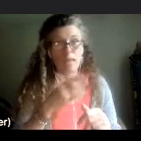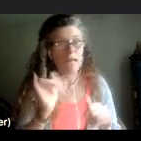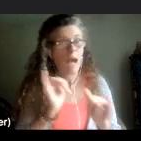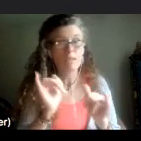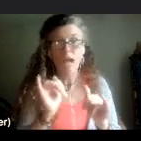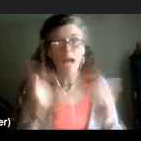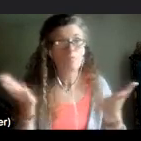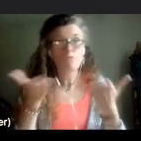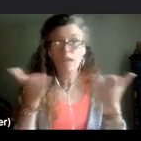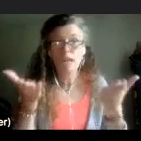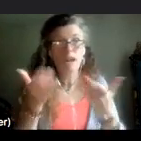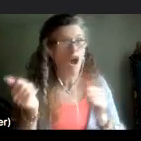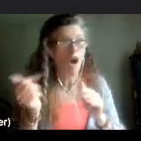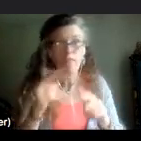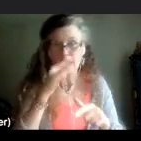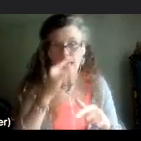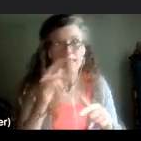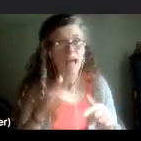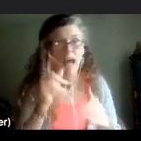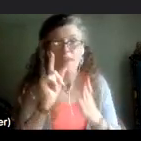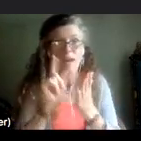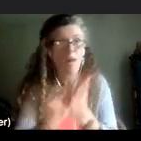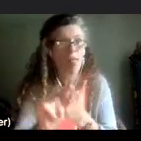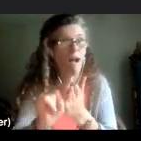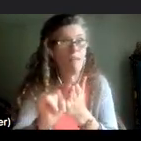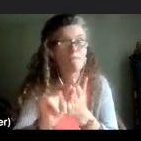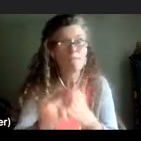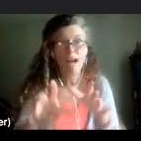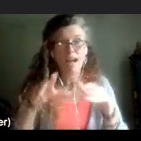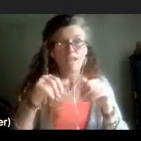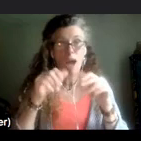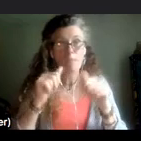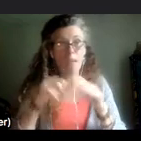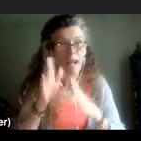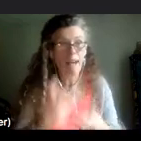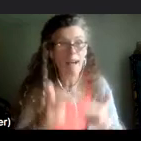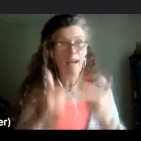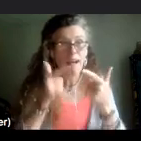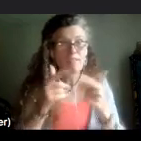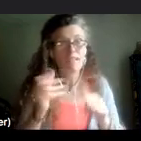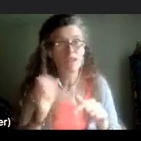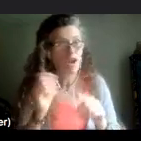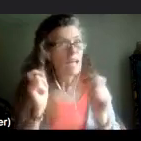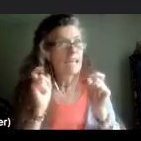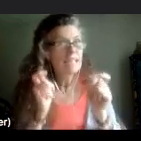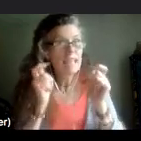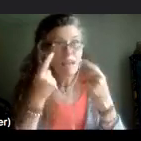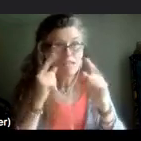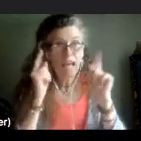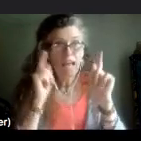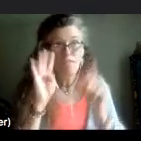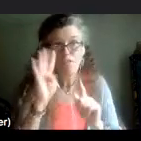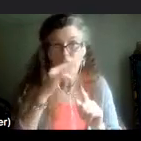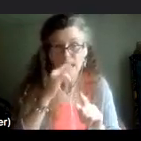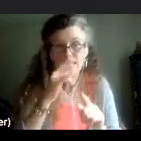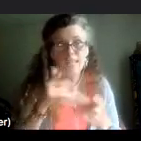okay, bring all the kids. And I fell in love with them and adopted them into my life. So instantly, all of a sudden, there were 4